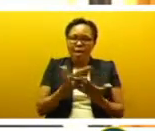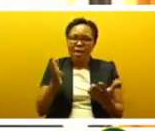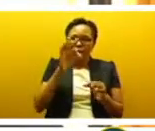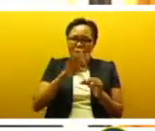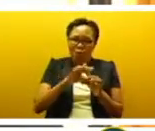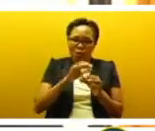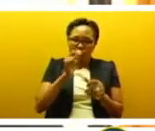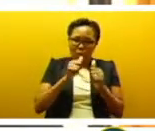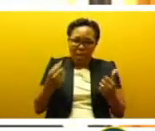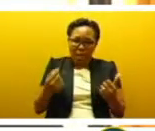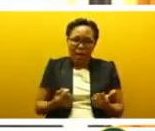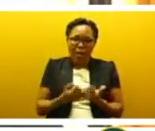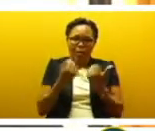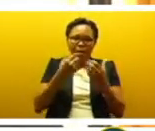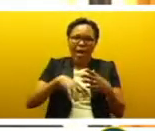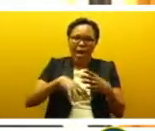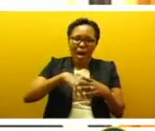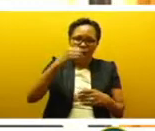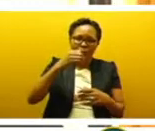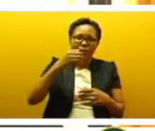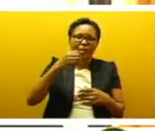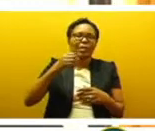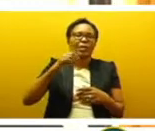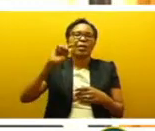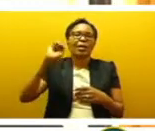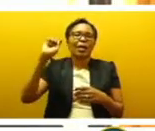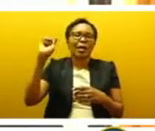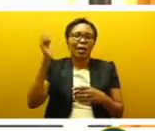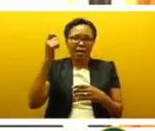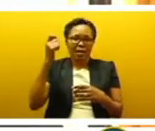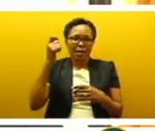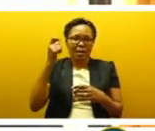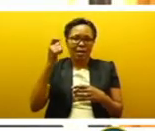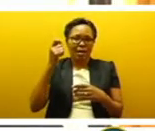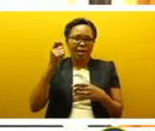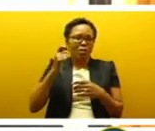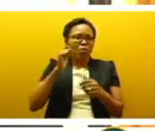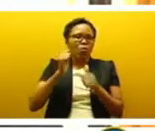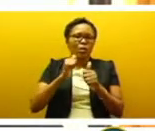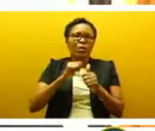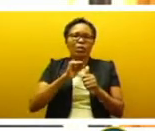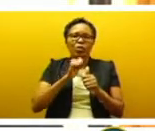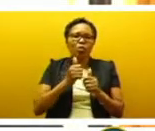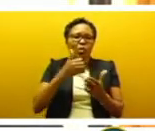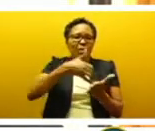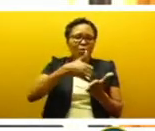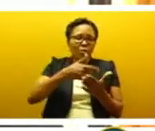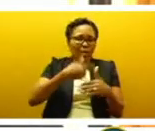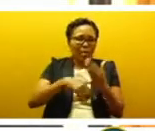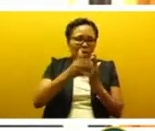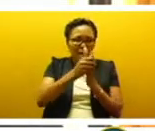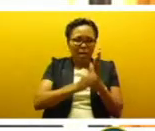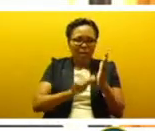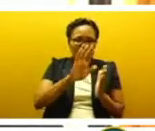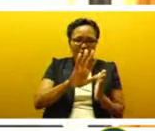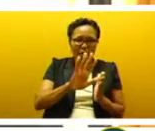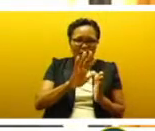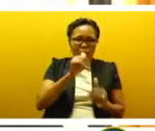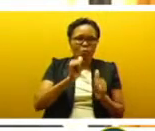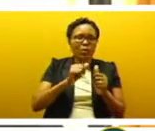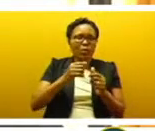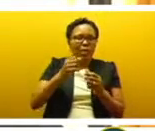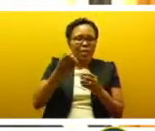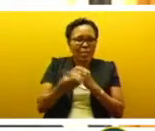done outside the Republic of Kenya that is not contemplated by Article 5, which defines the territory of